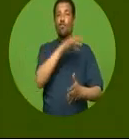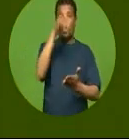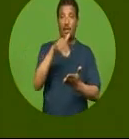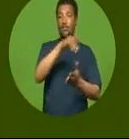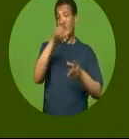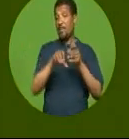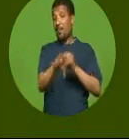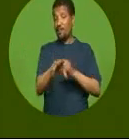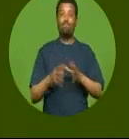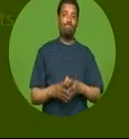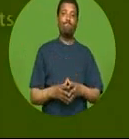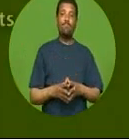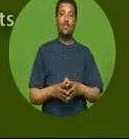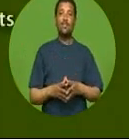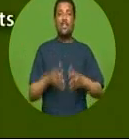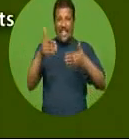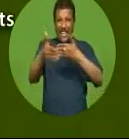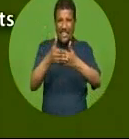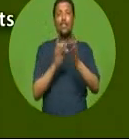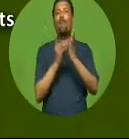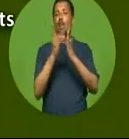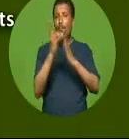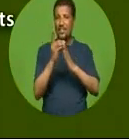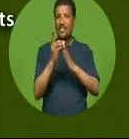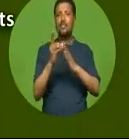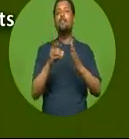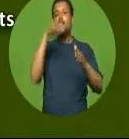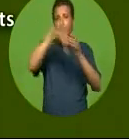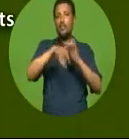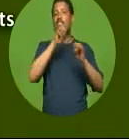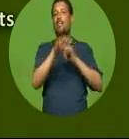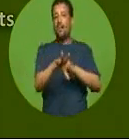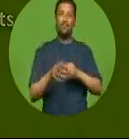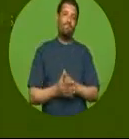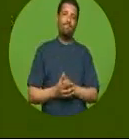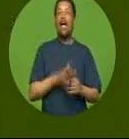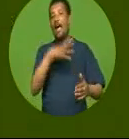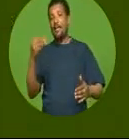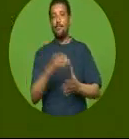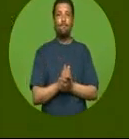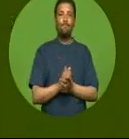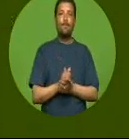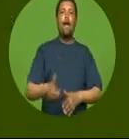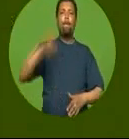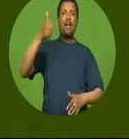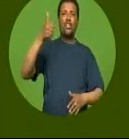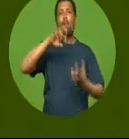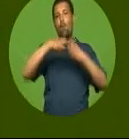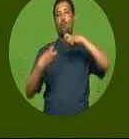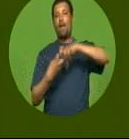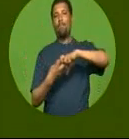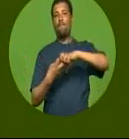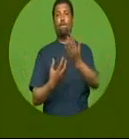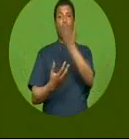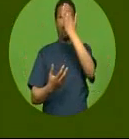sector, the recent developments in the sector, and the major